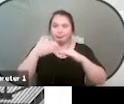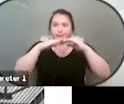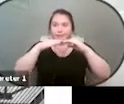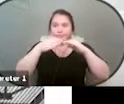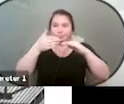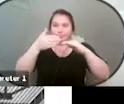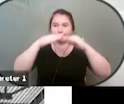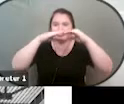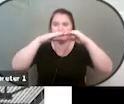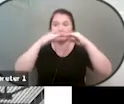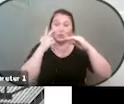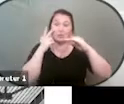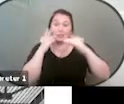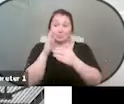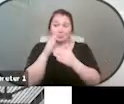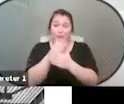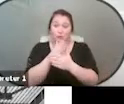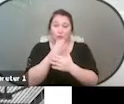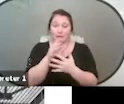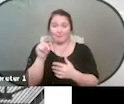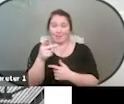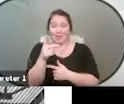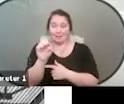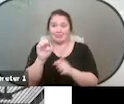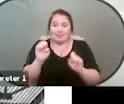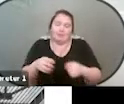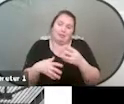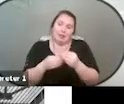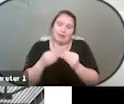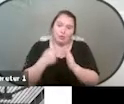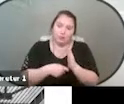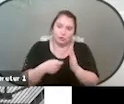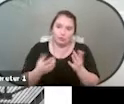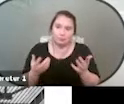phasing, can add cost.